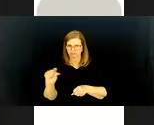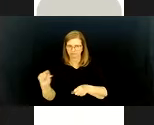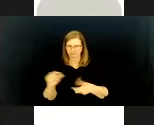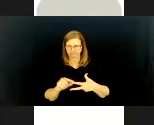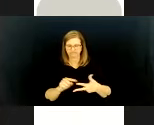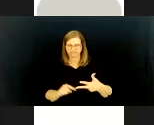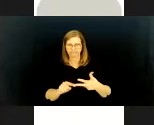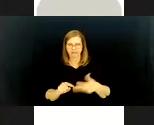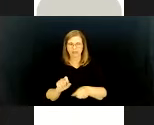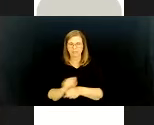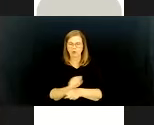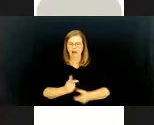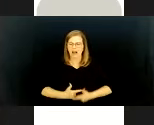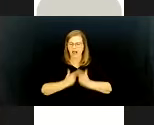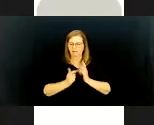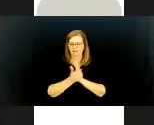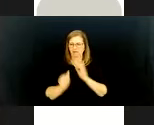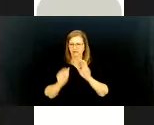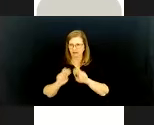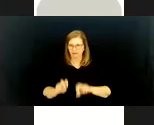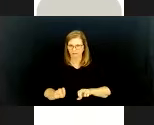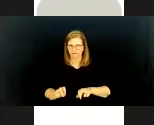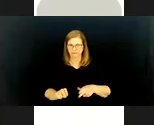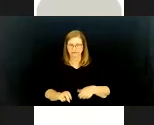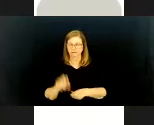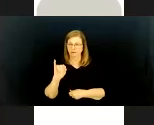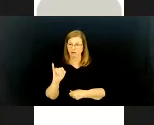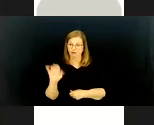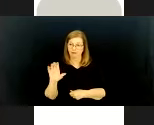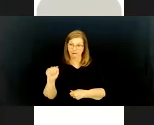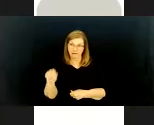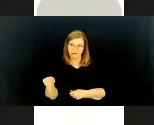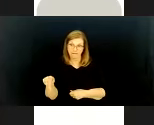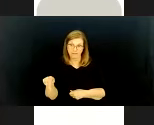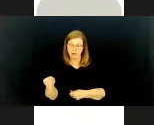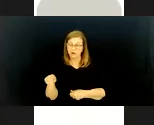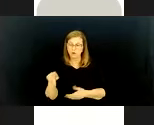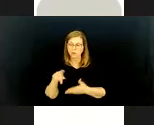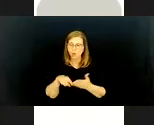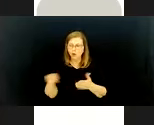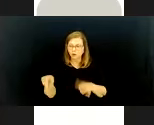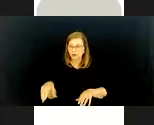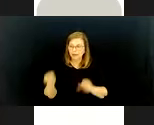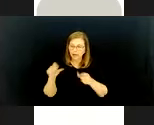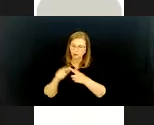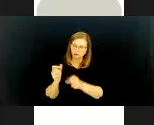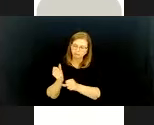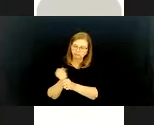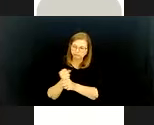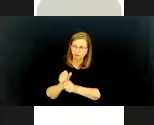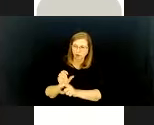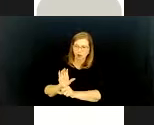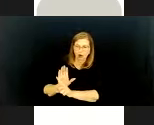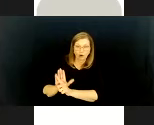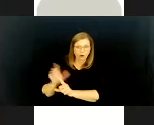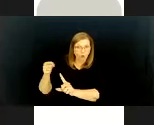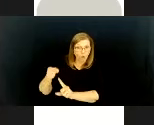skills assessment. So for the ICAP, the only thing that she's going to have to take to formulate her